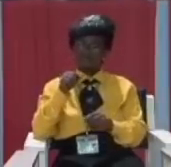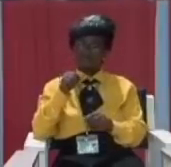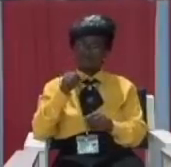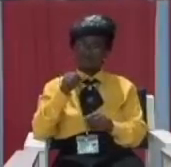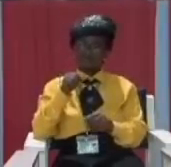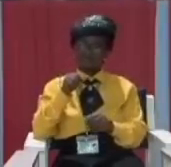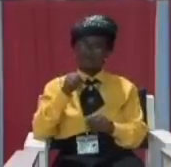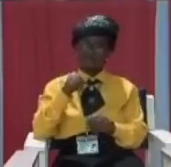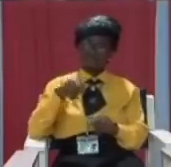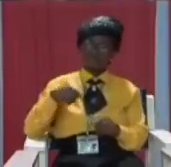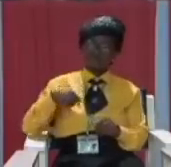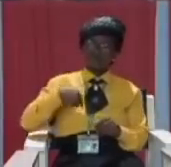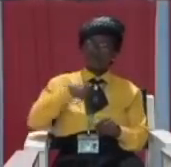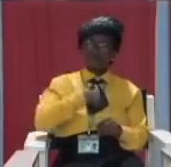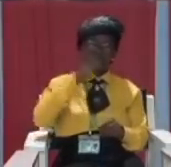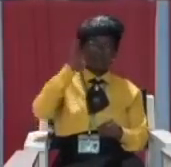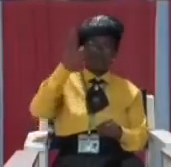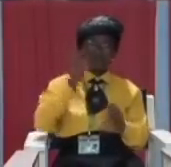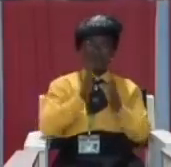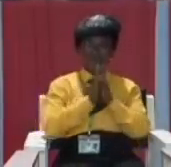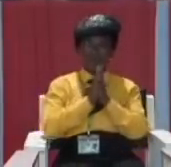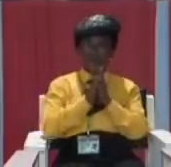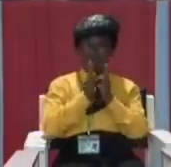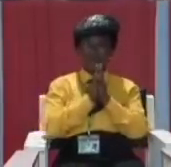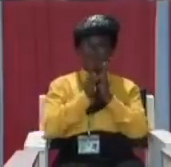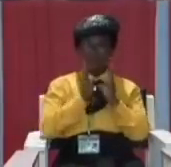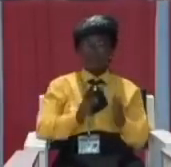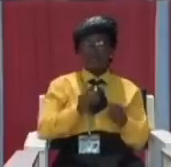We're going to pray prayer number 6.